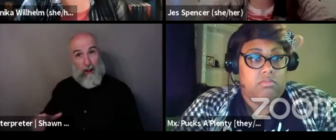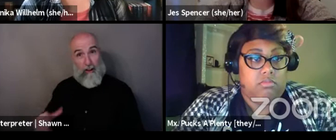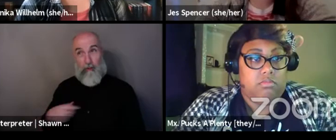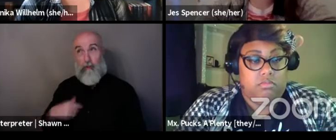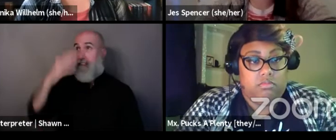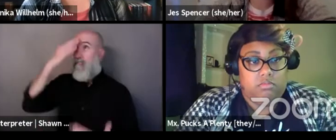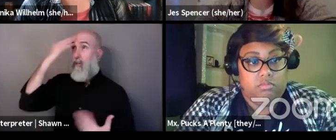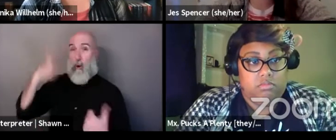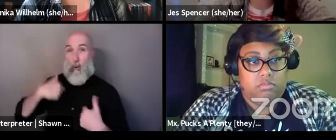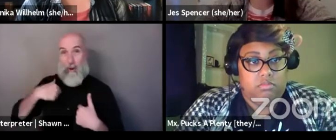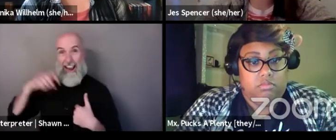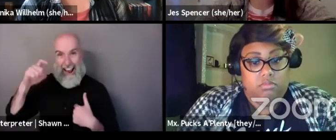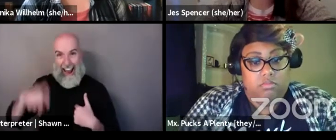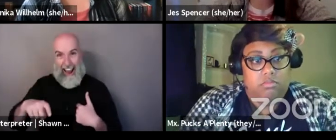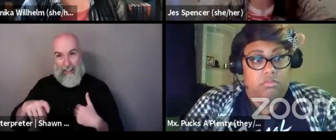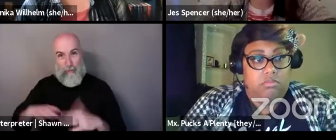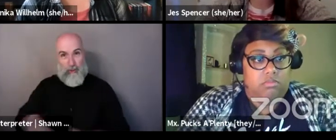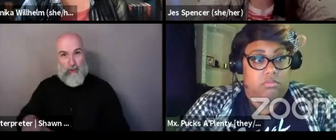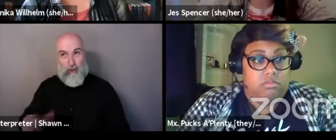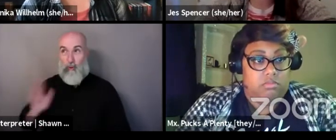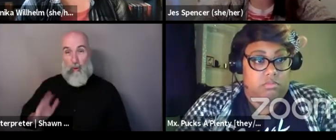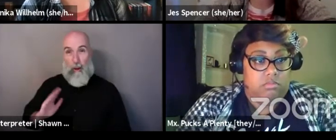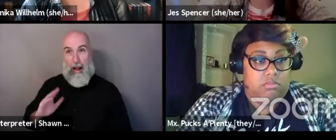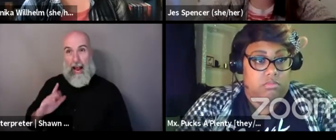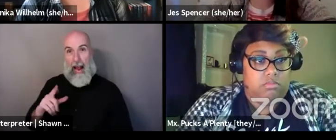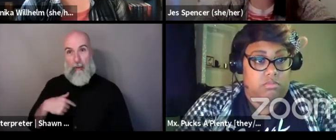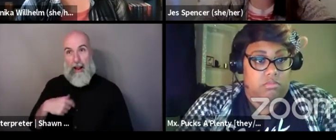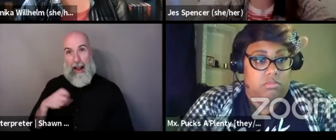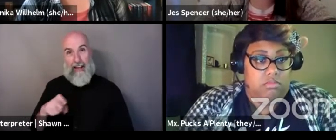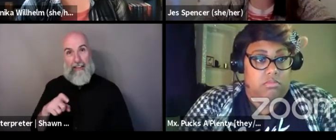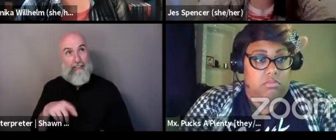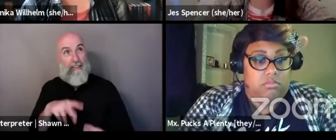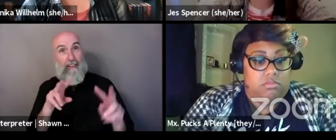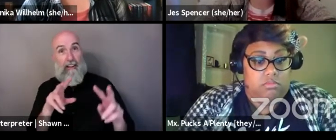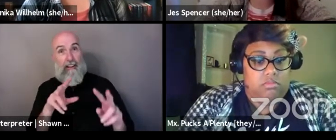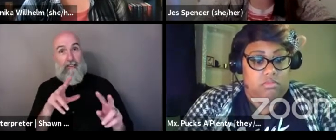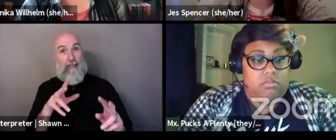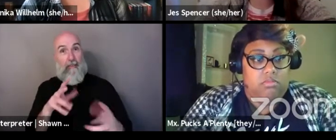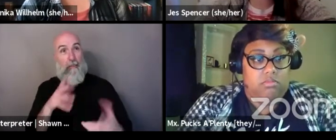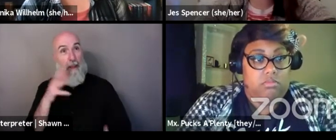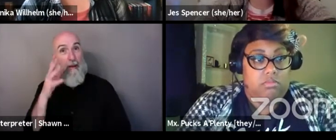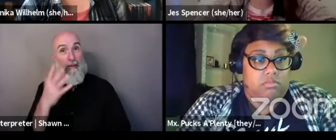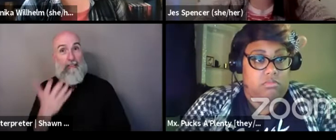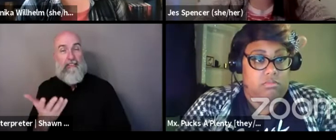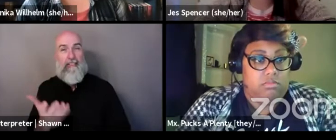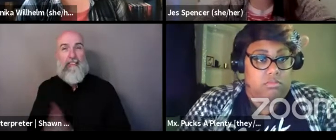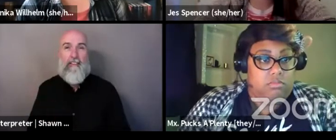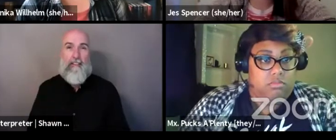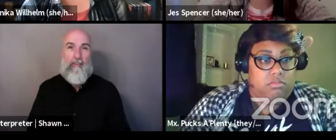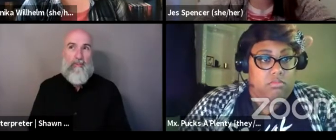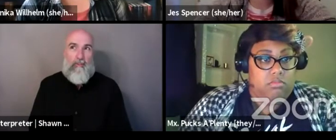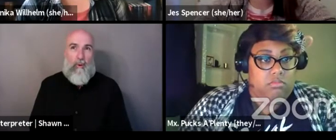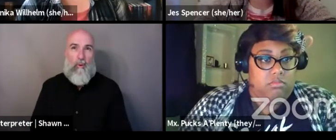we all had to be children at one point and need our parents for life? You know, so where is that